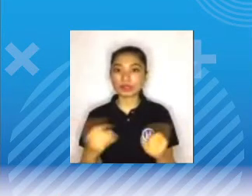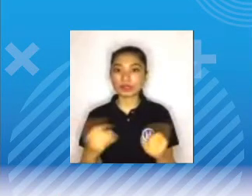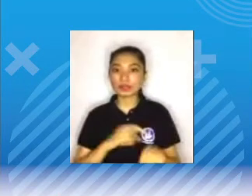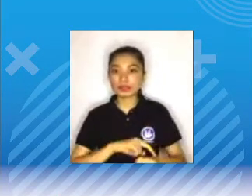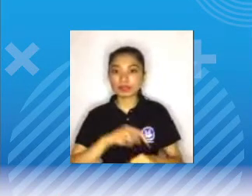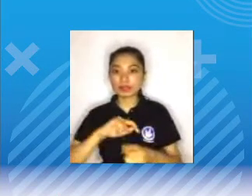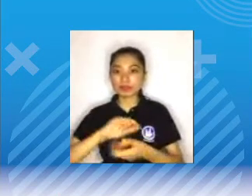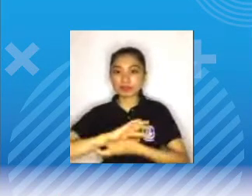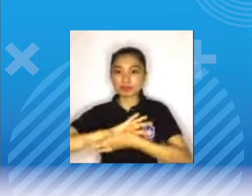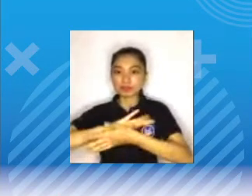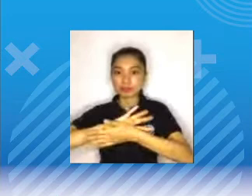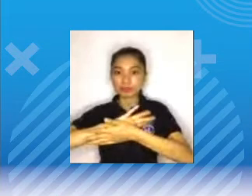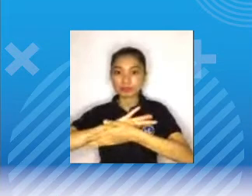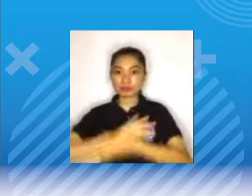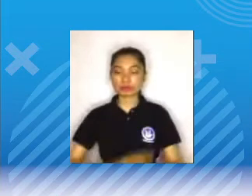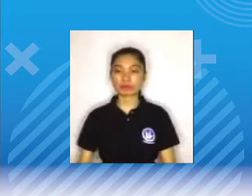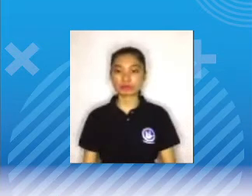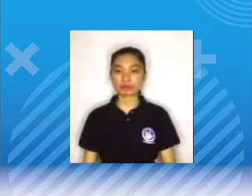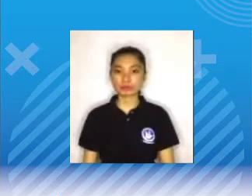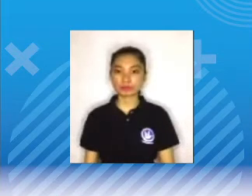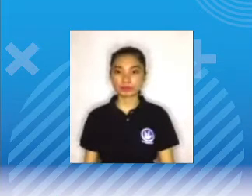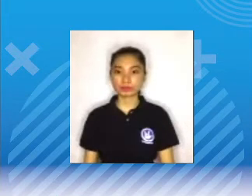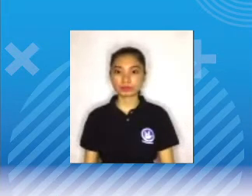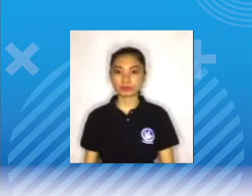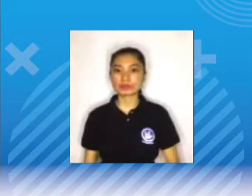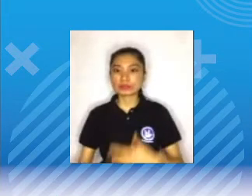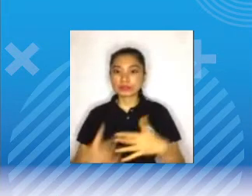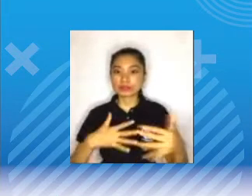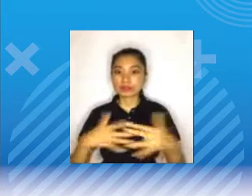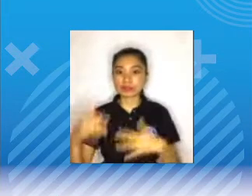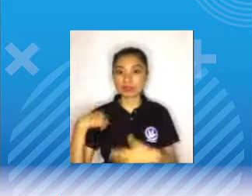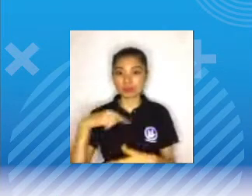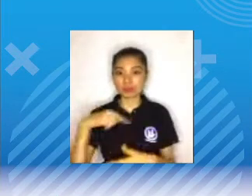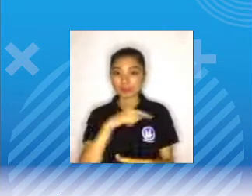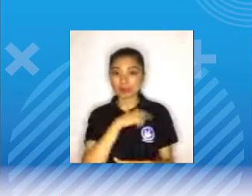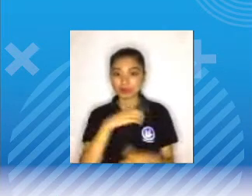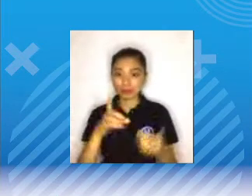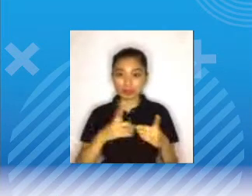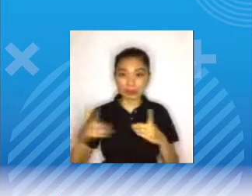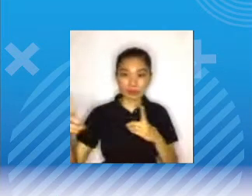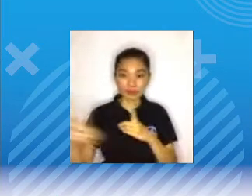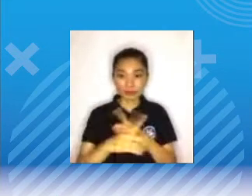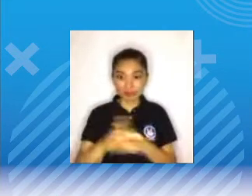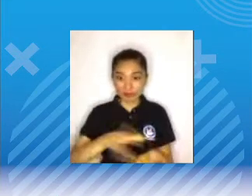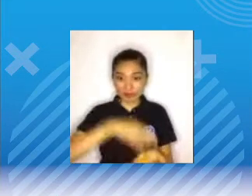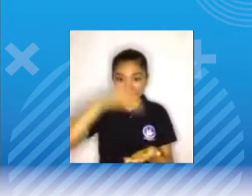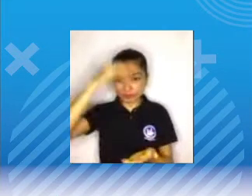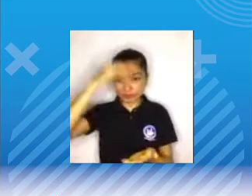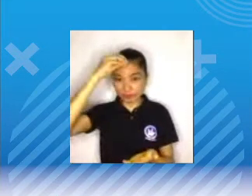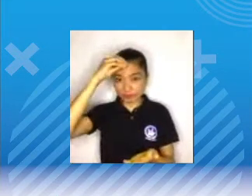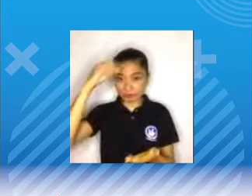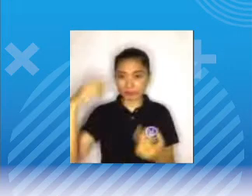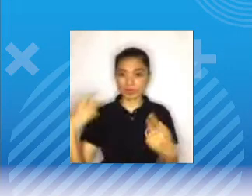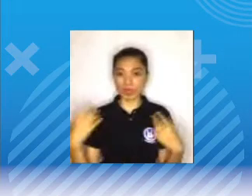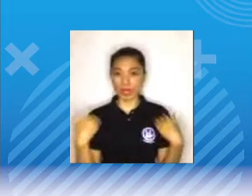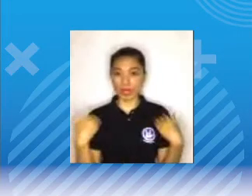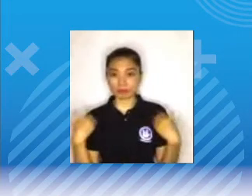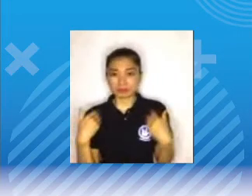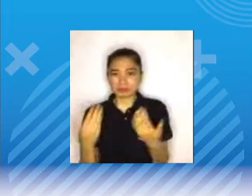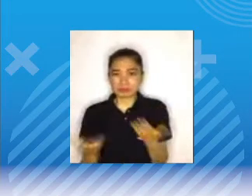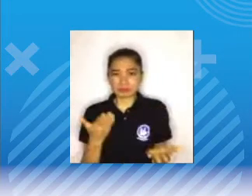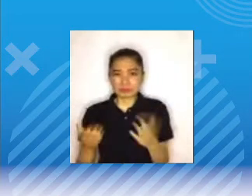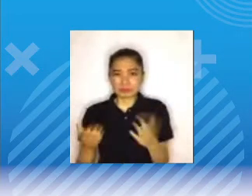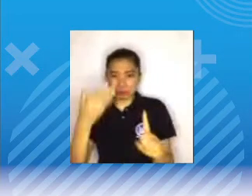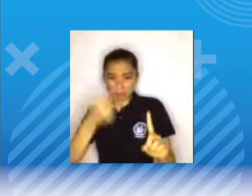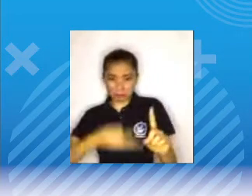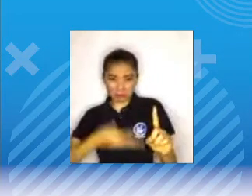kahit po naka-distance learning po tayo, there were chances na mayroon pong may expose ang ating mga teachers, lalo na doon